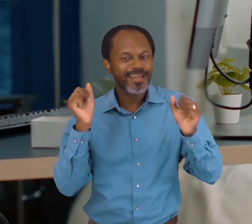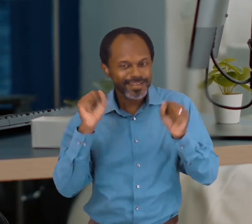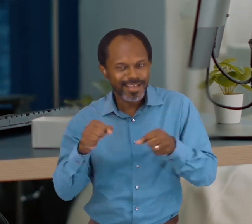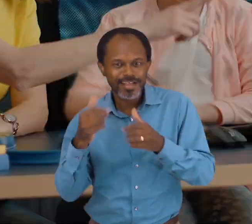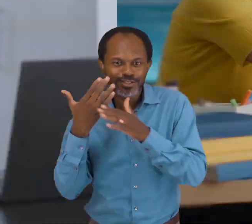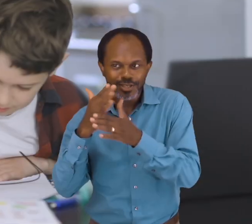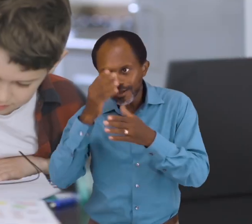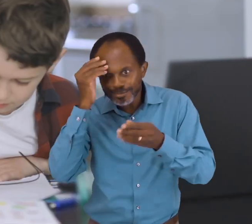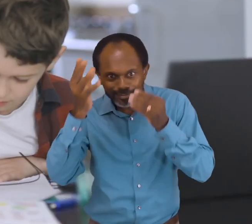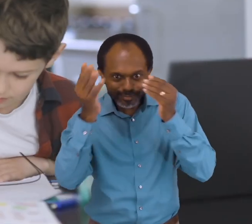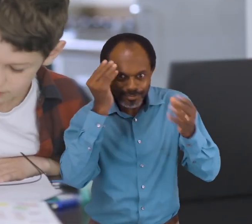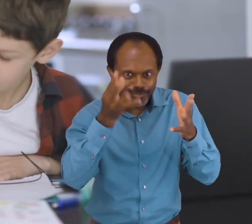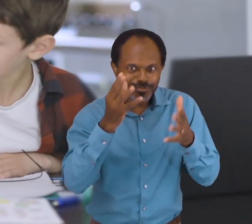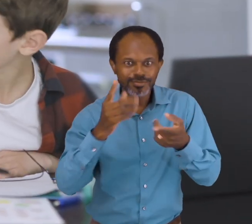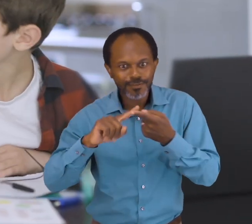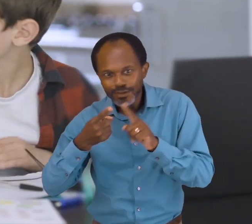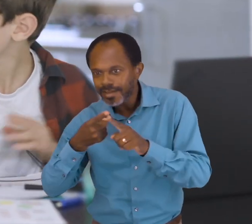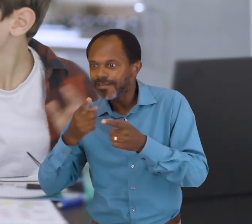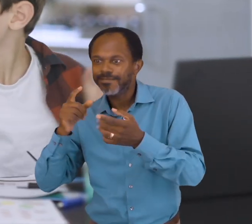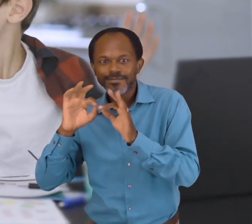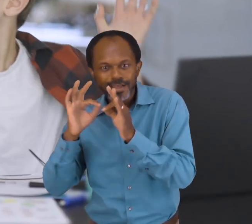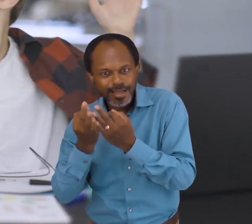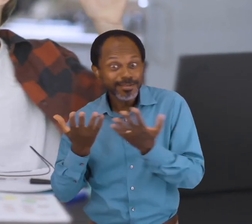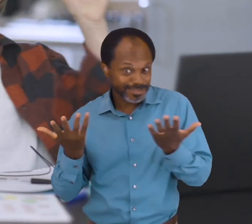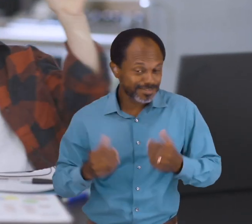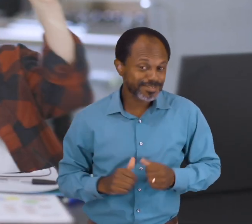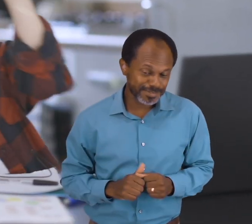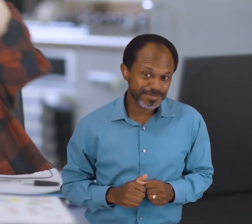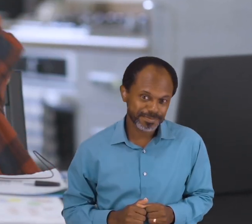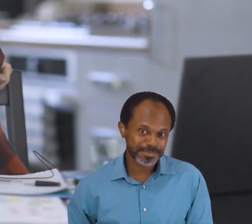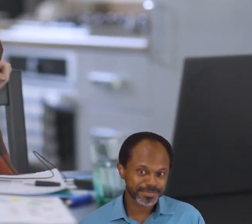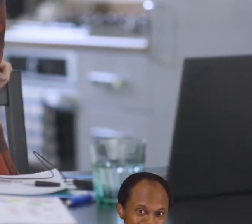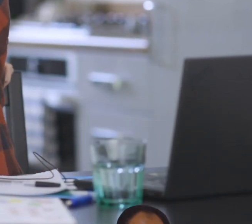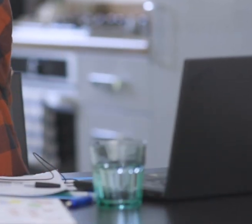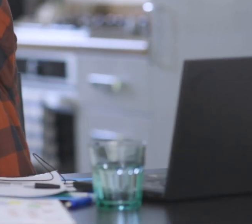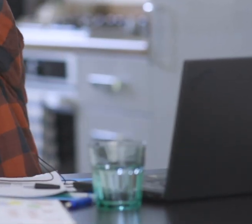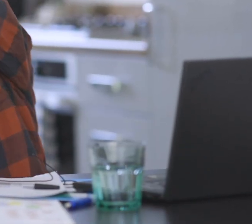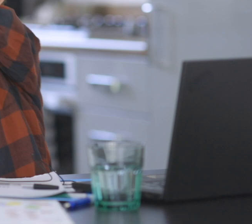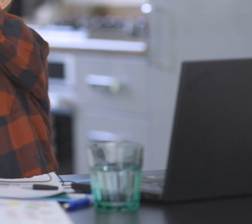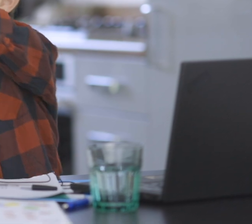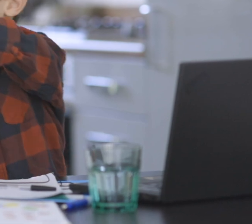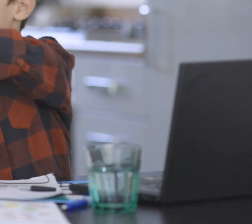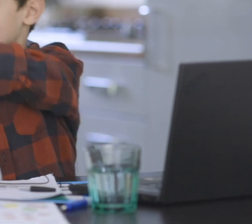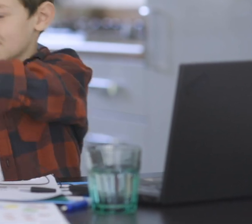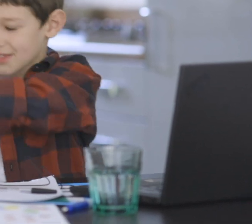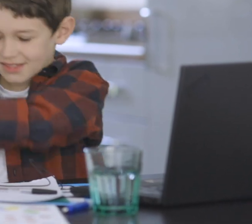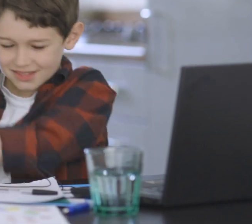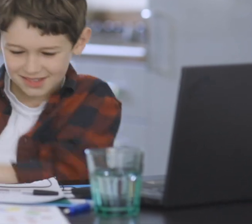literate and is also something interesting you can share with your family and friends.